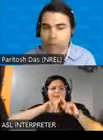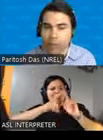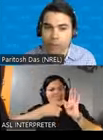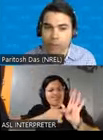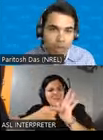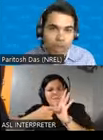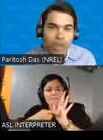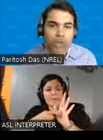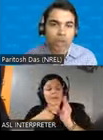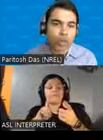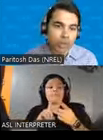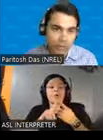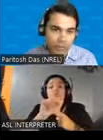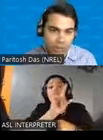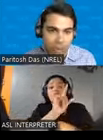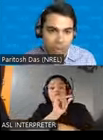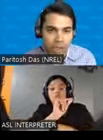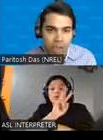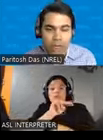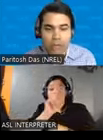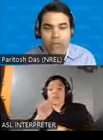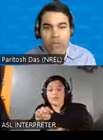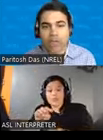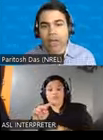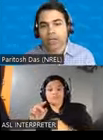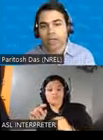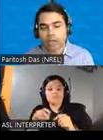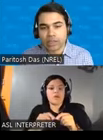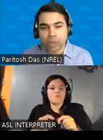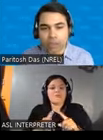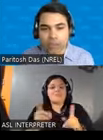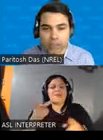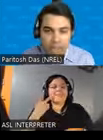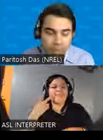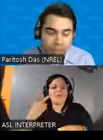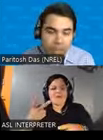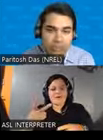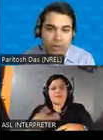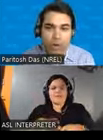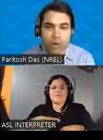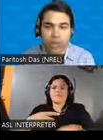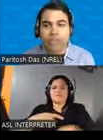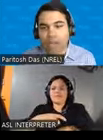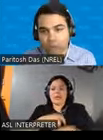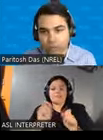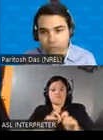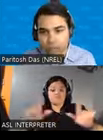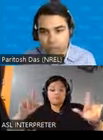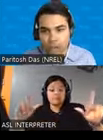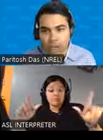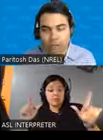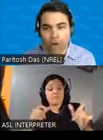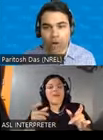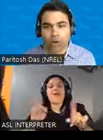year from 2022 to 2051. The figure on the right is showing the demand projections for each hour of the